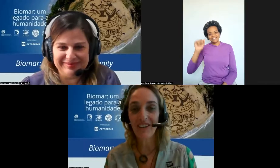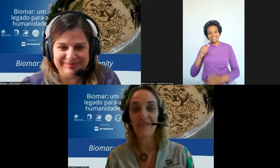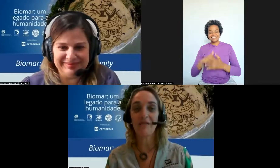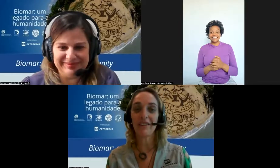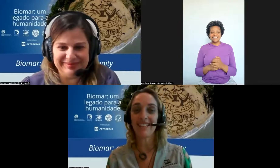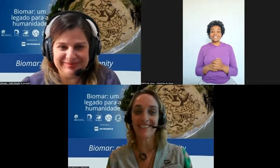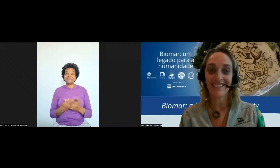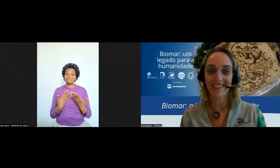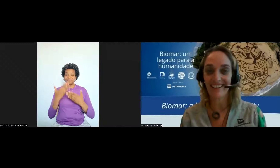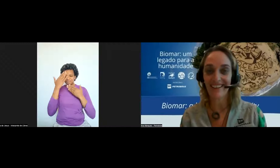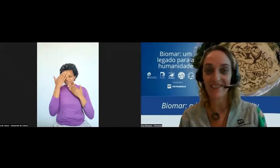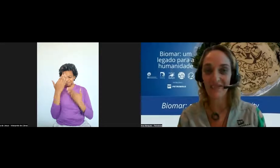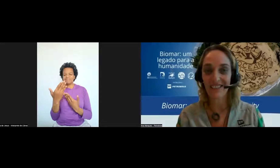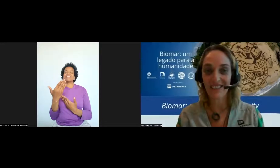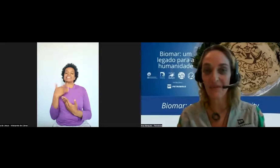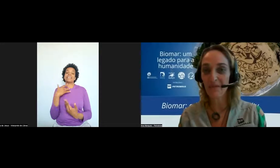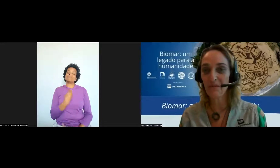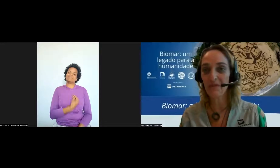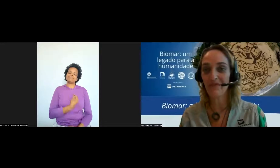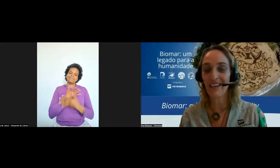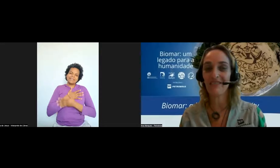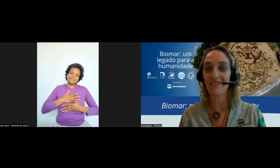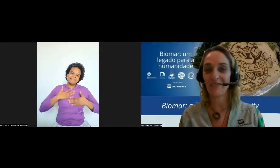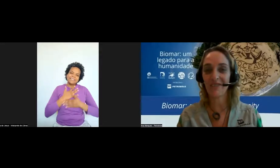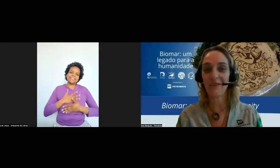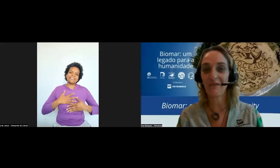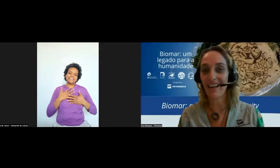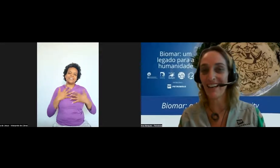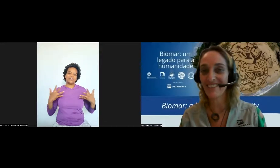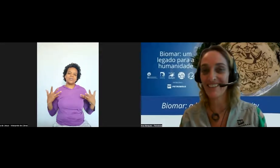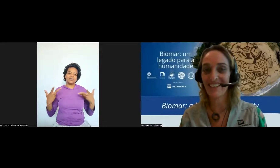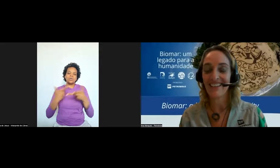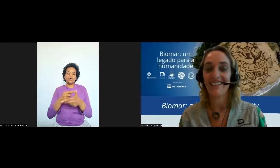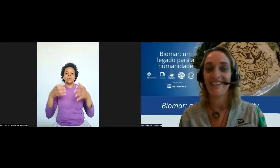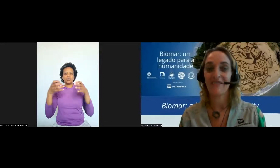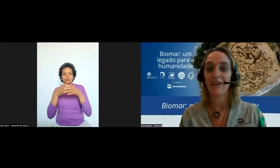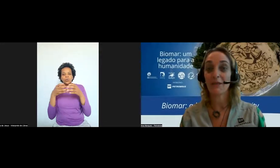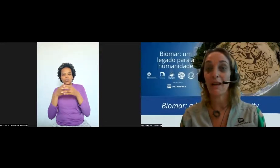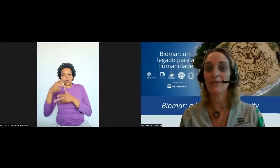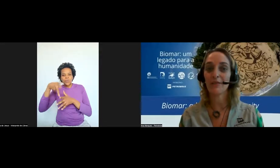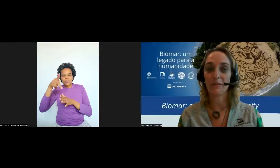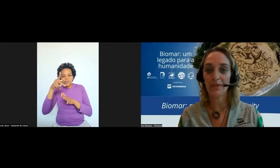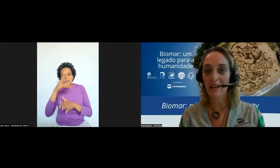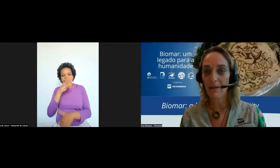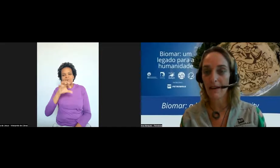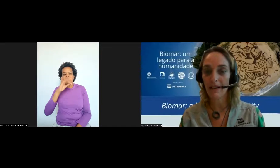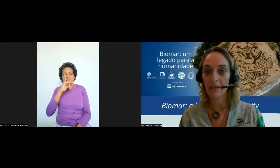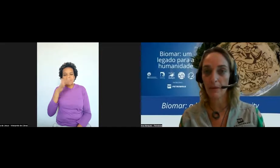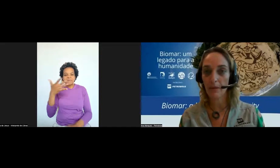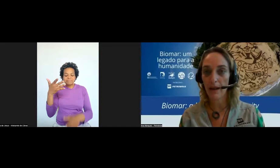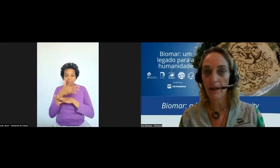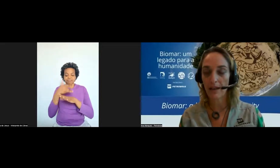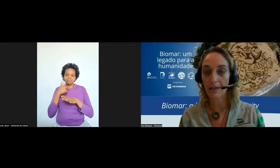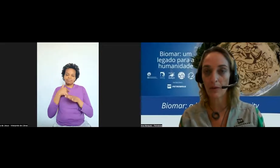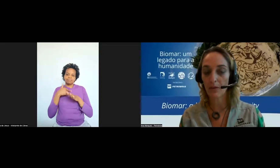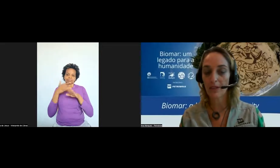Thank you so much. As Eduardo mentioned, it is a pleasure to be here with this group all of the Biomar's